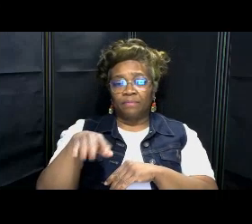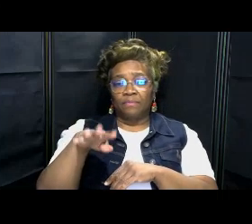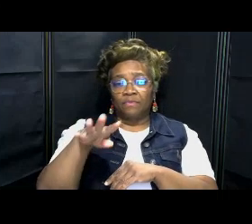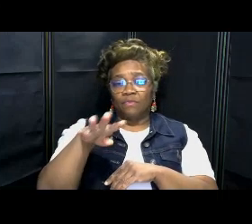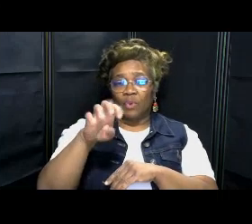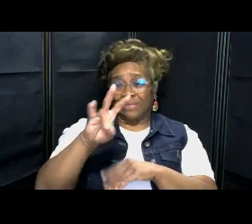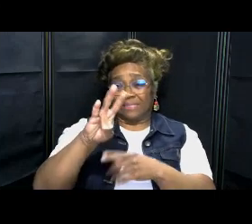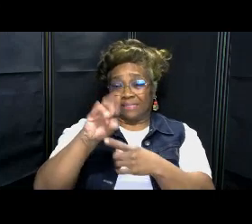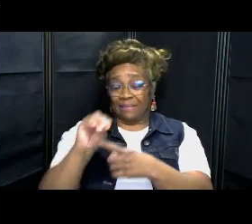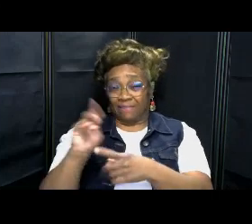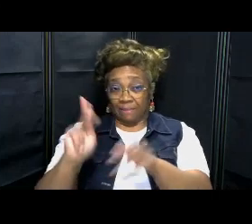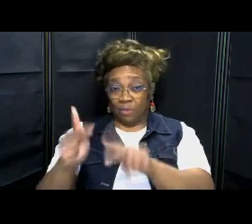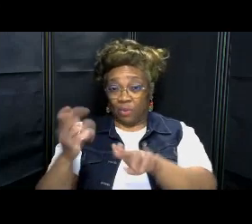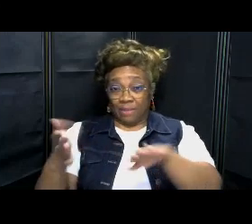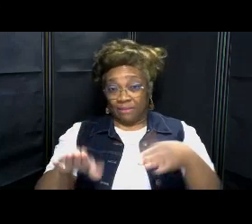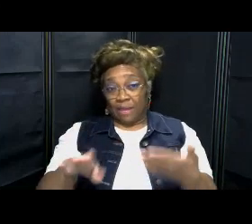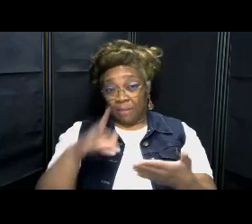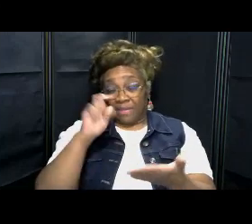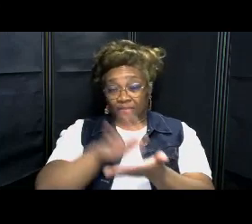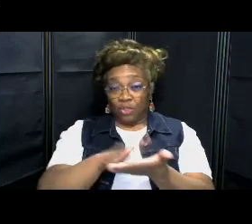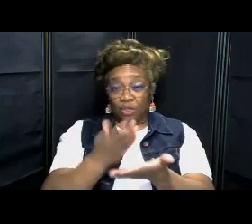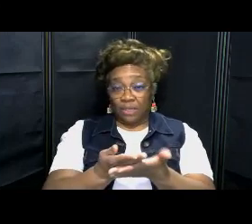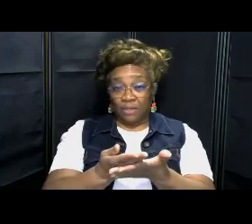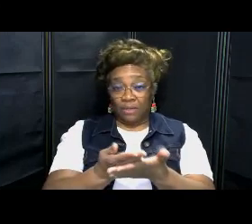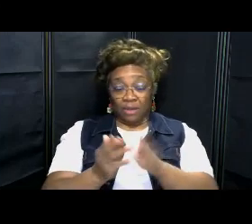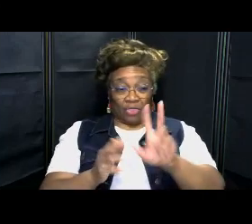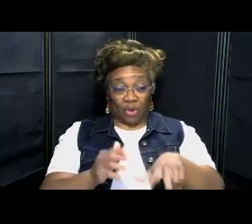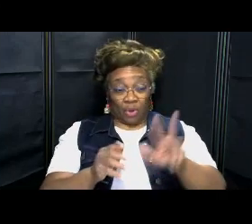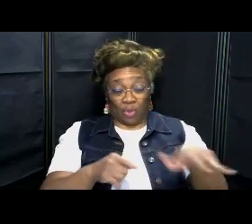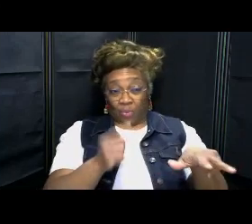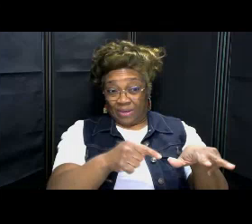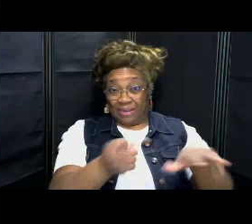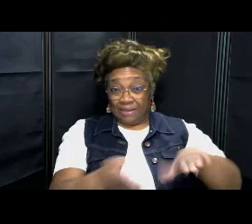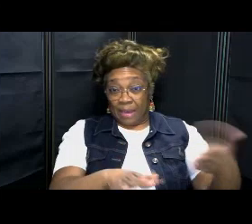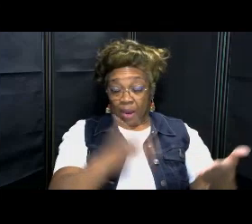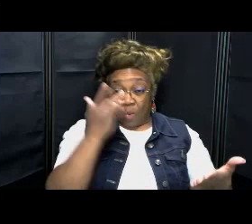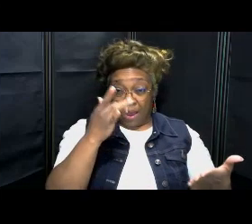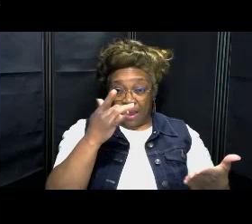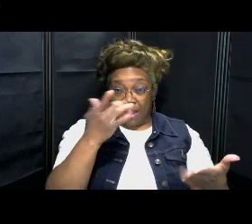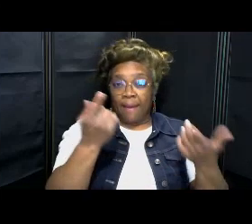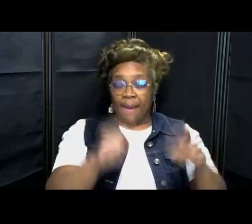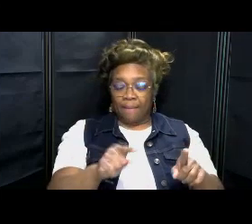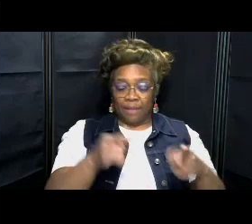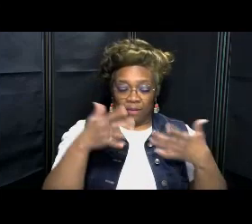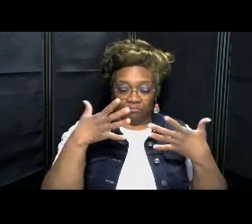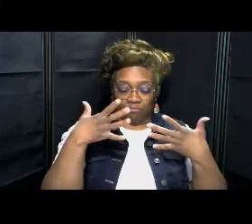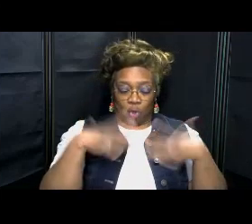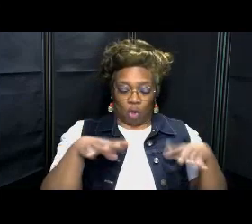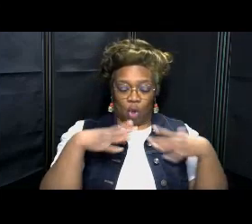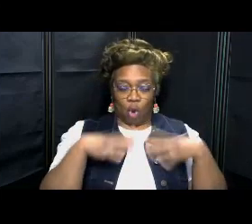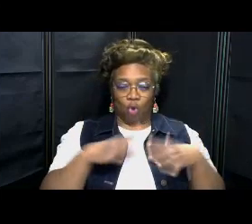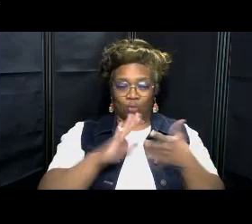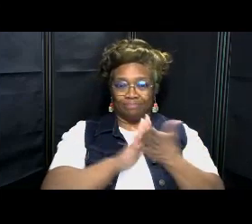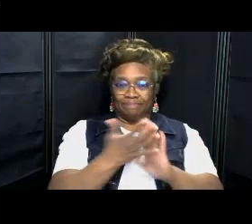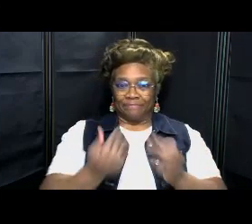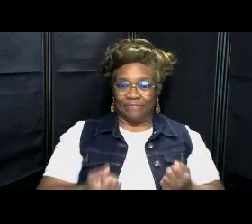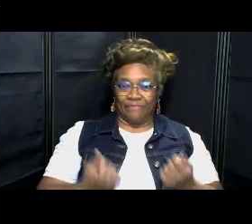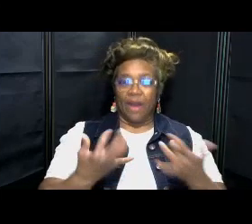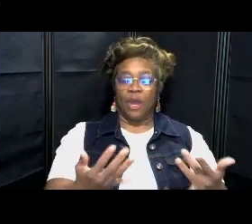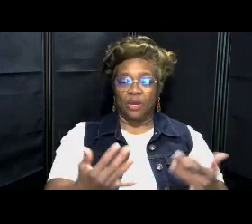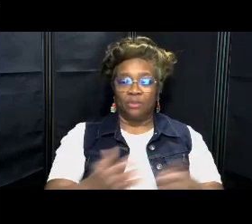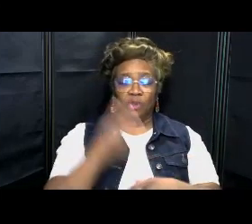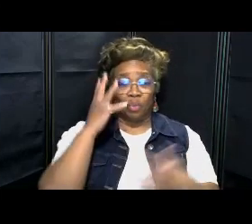470 that die, 33 of those because their clothes caught fire. So that pretty ruffle shirt that you're wearing, think about it before you actually